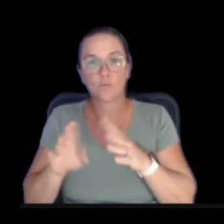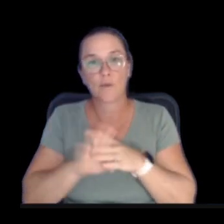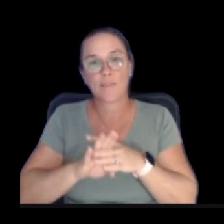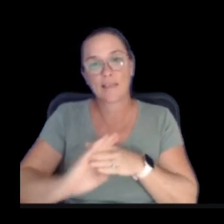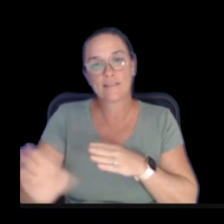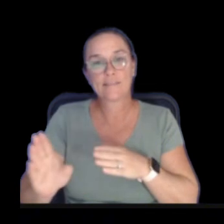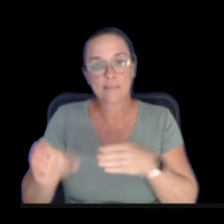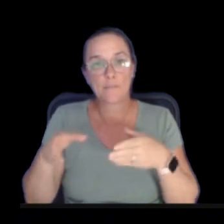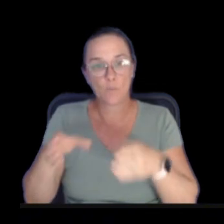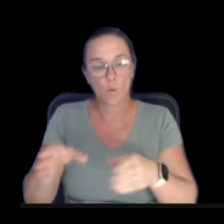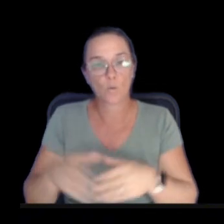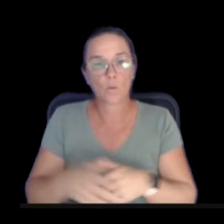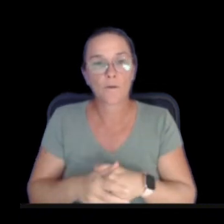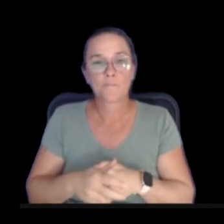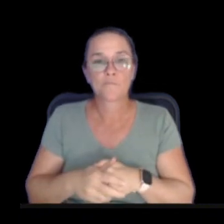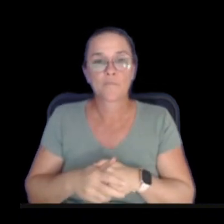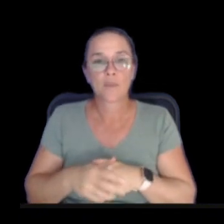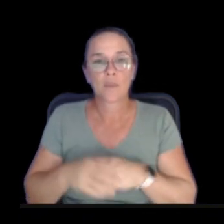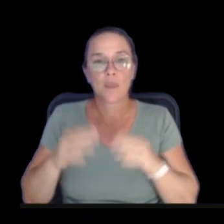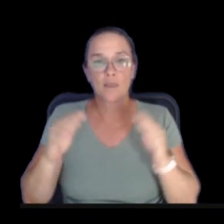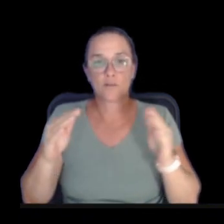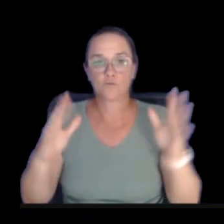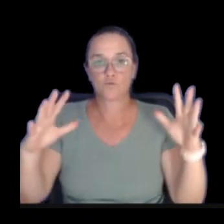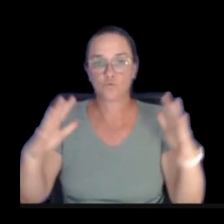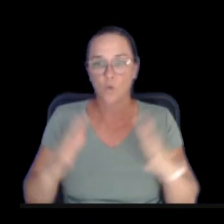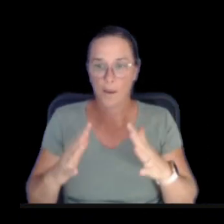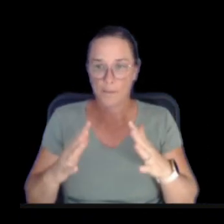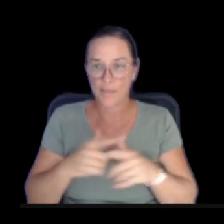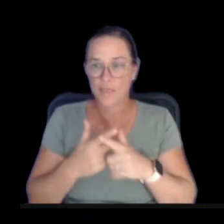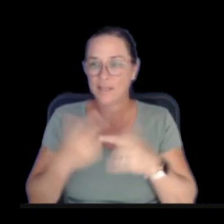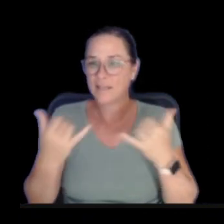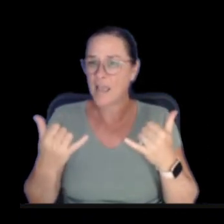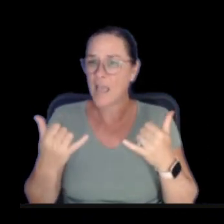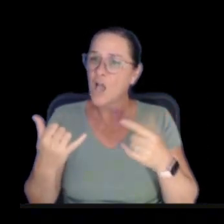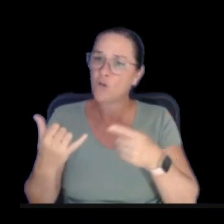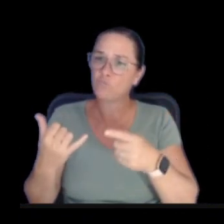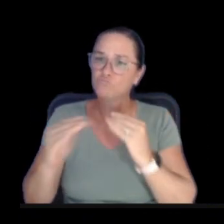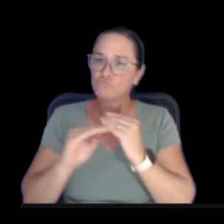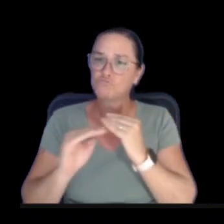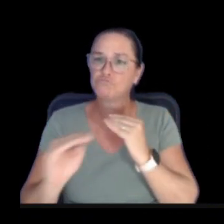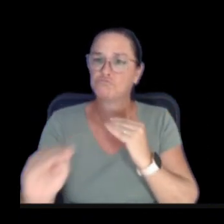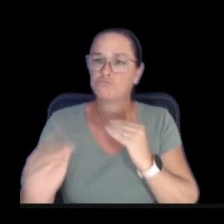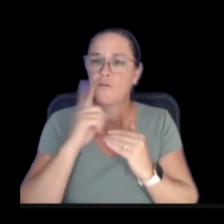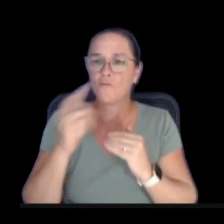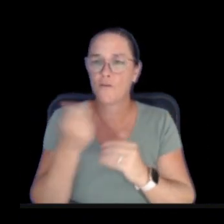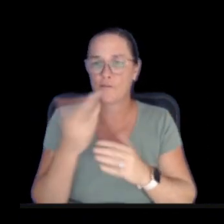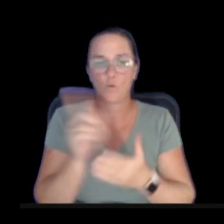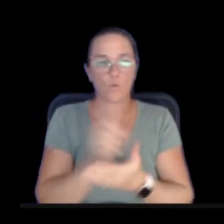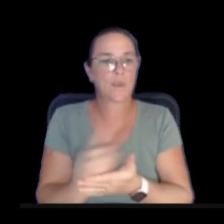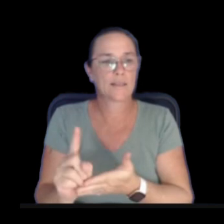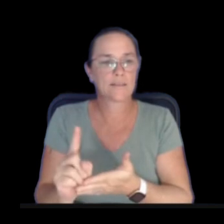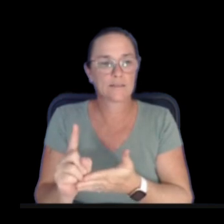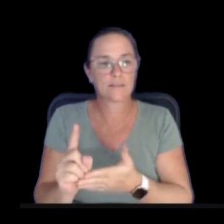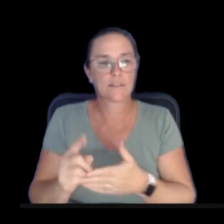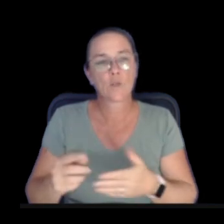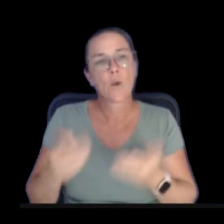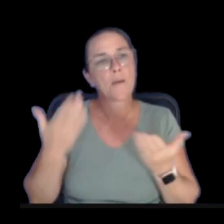dropping a little bit more quickly. It has been fairly stable over the last couple of weeks here, so perhaps still trickling in